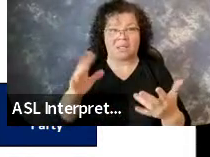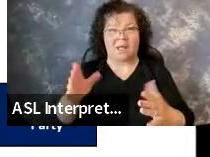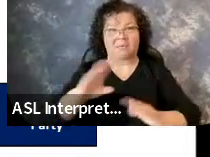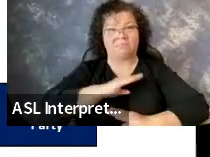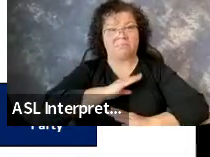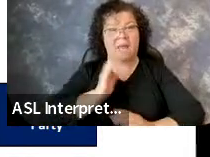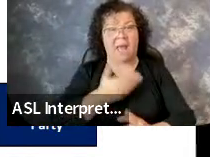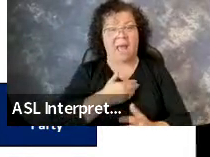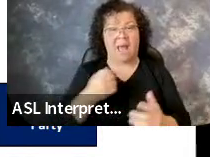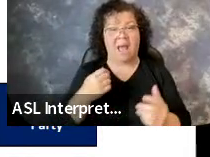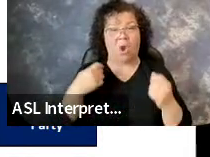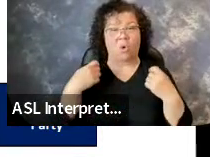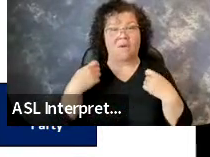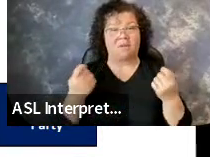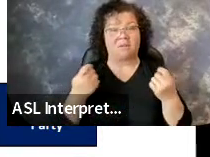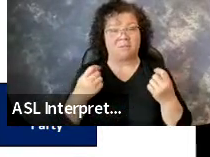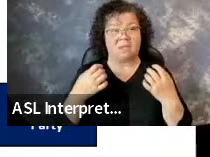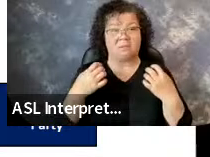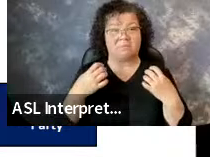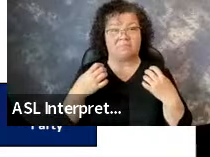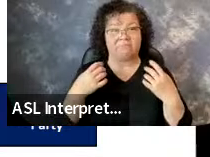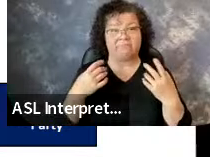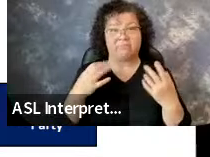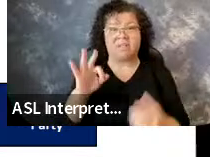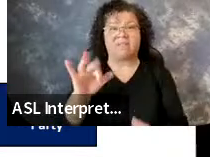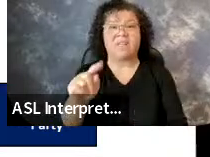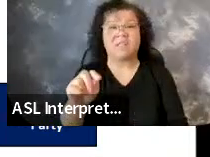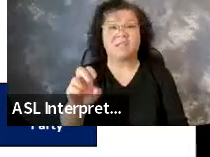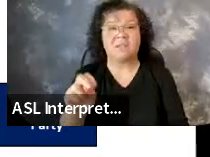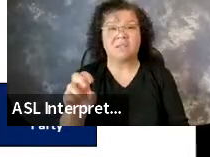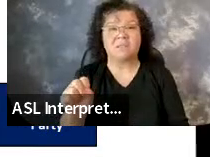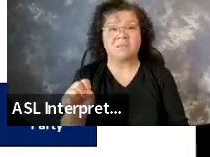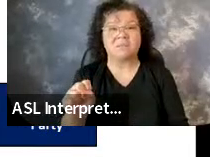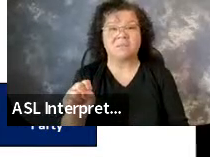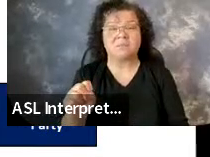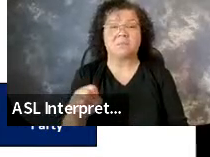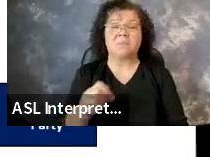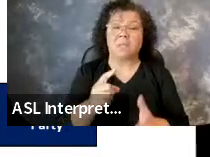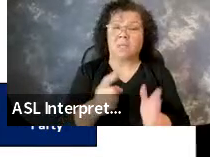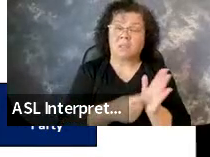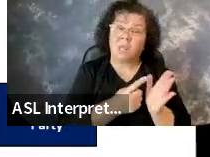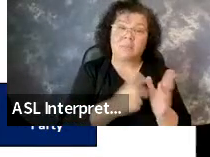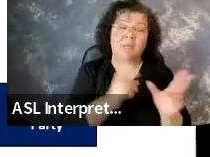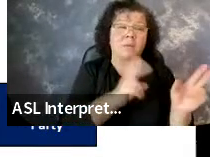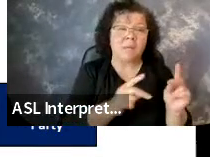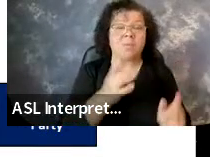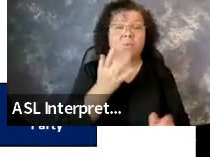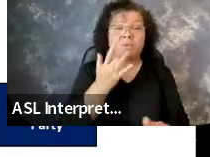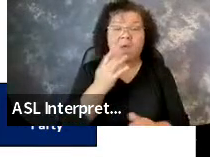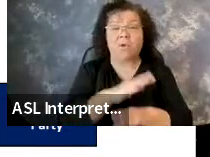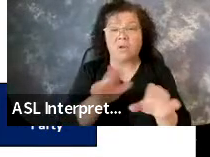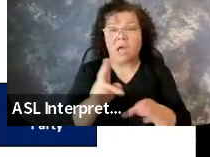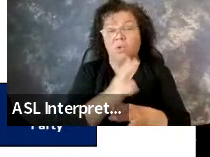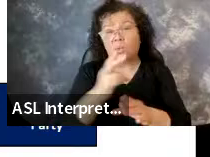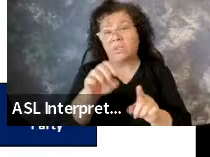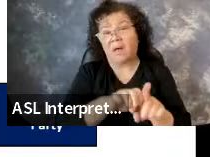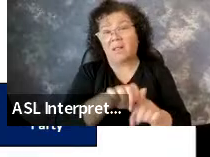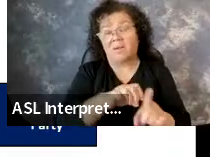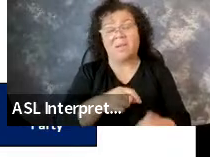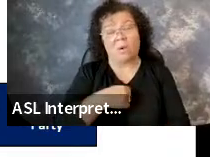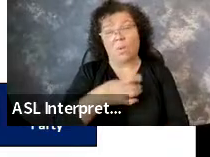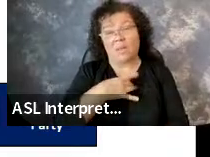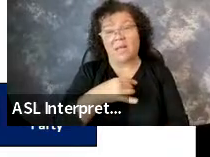routines. And, you know, sometimes people would rather not take an elevator. So I'd like to see all of